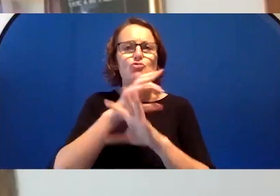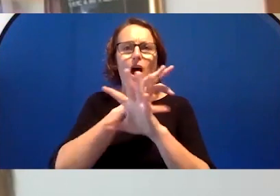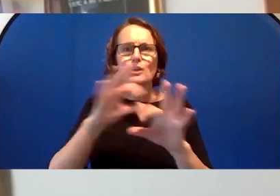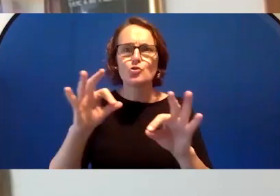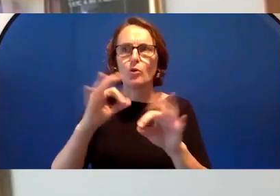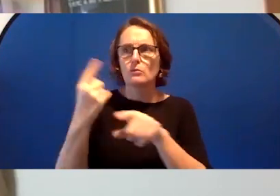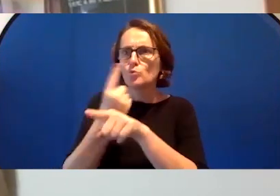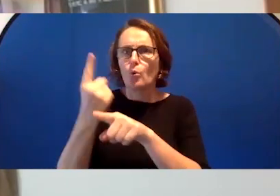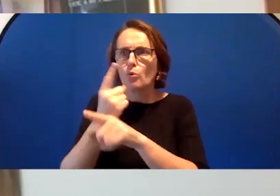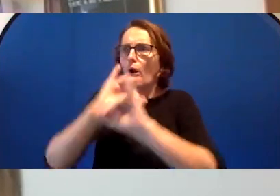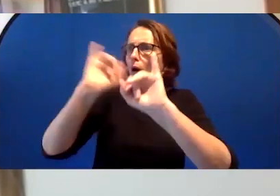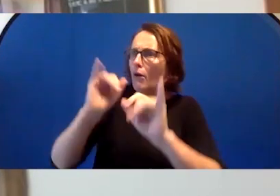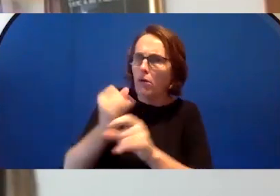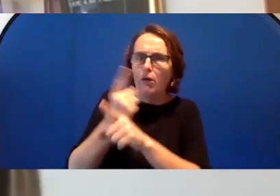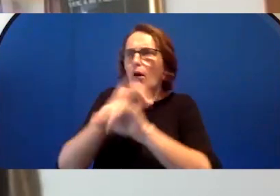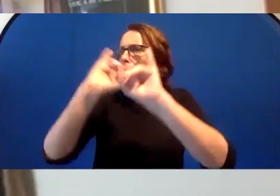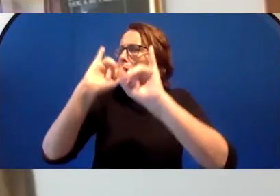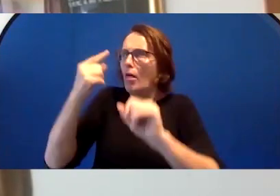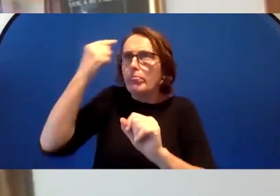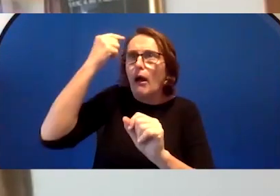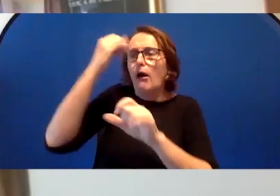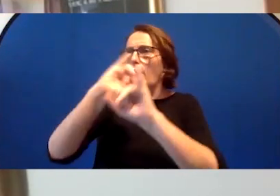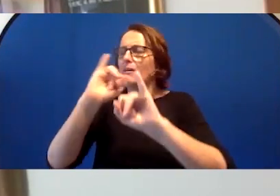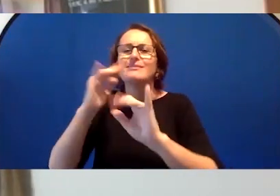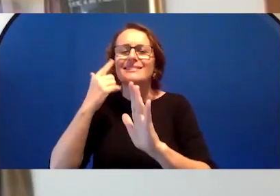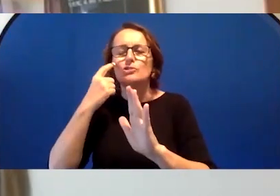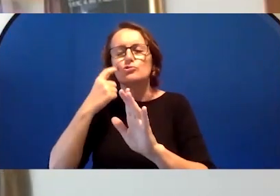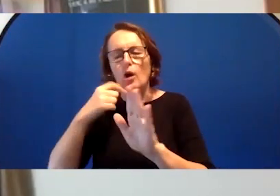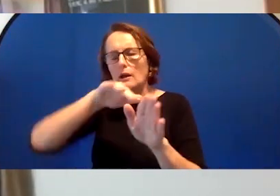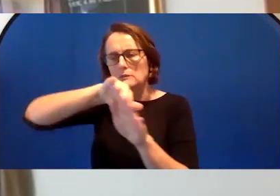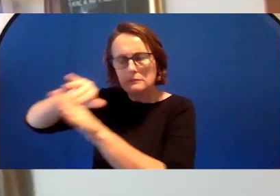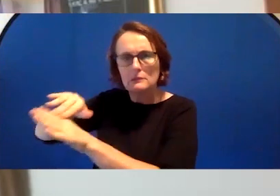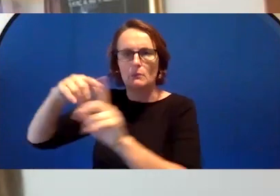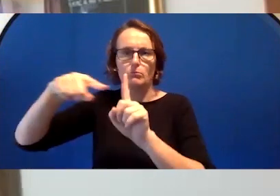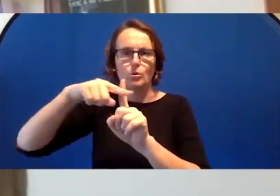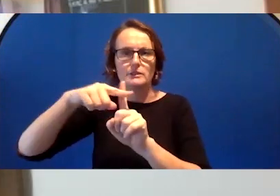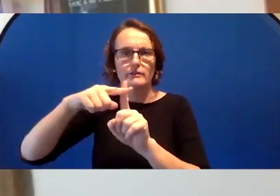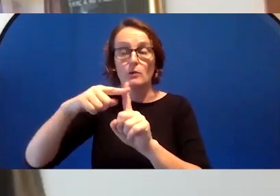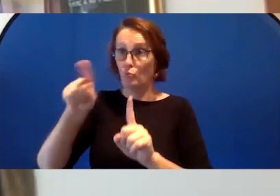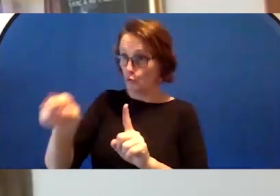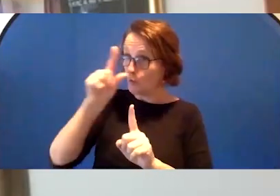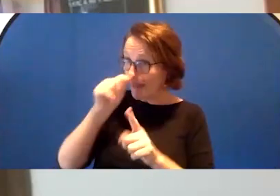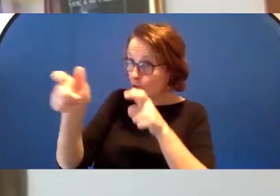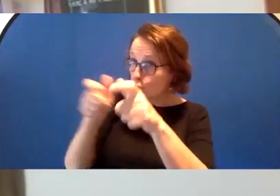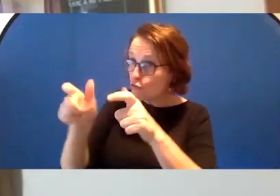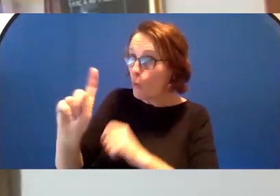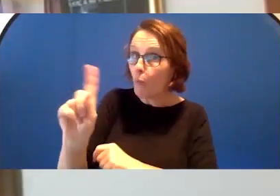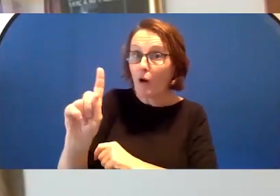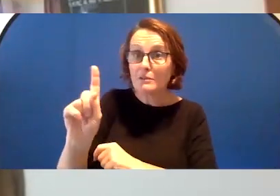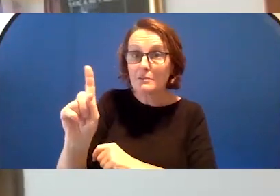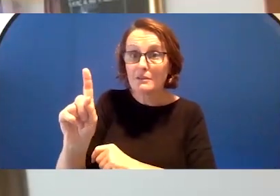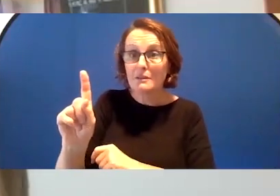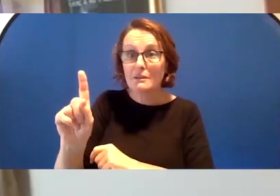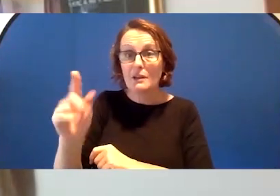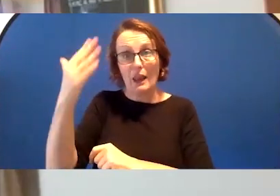conversations or hyperbole. Encourage people to focus on things that they can control and those basics of good mental and physical health.